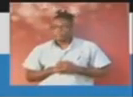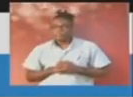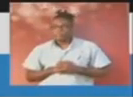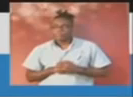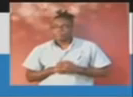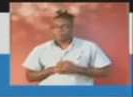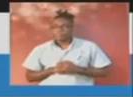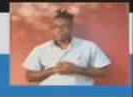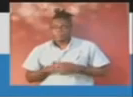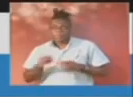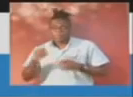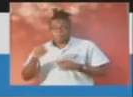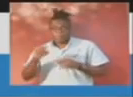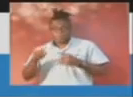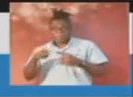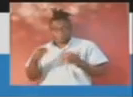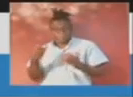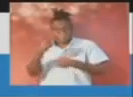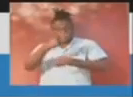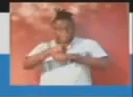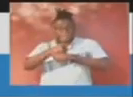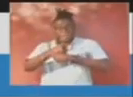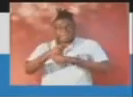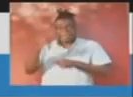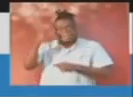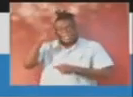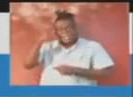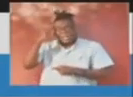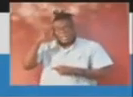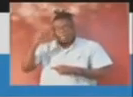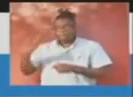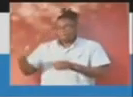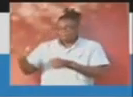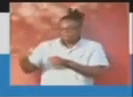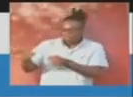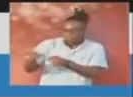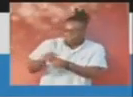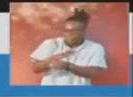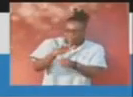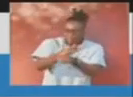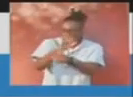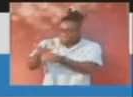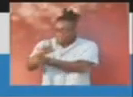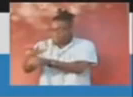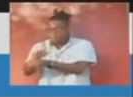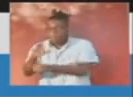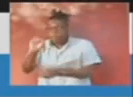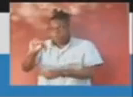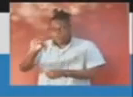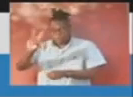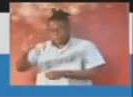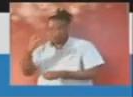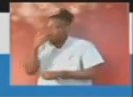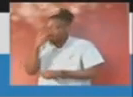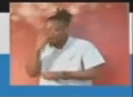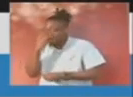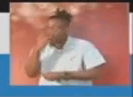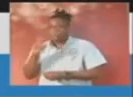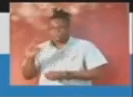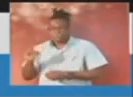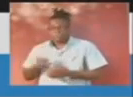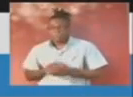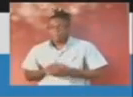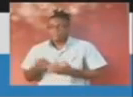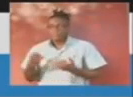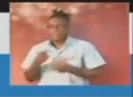midday, with an anticipated 15 discharges to home. There are full medical equipment, including crash